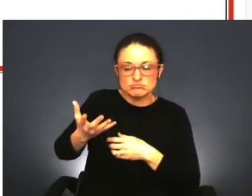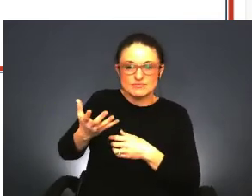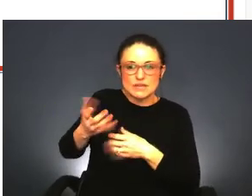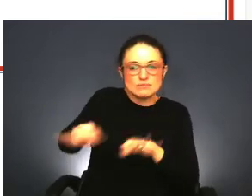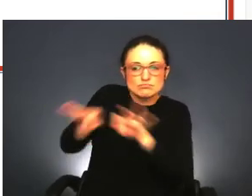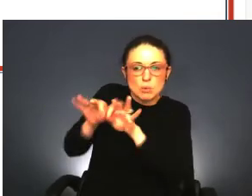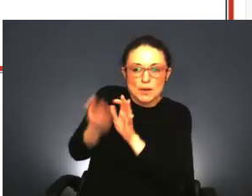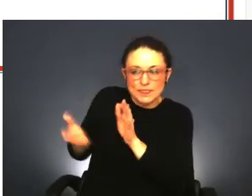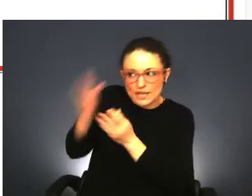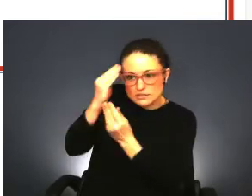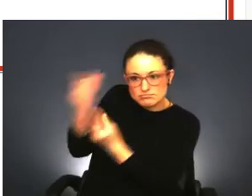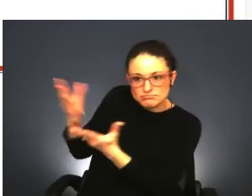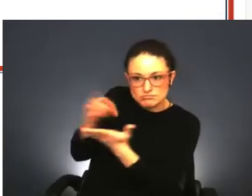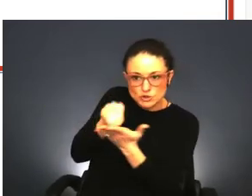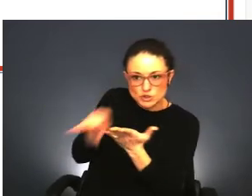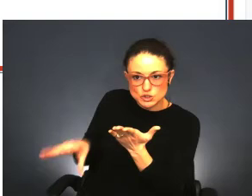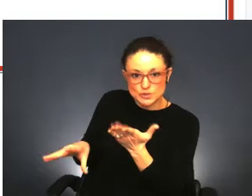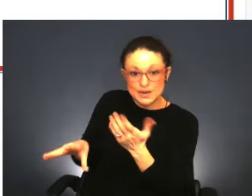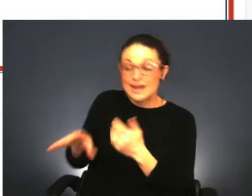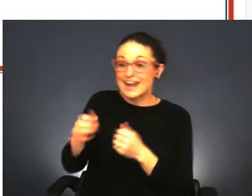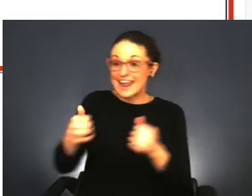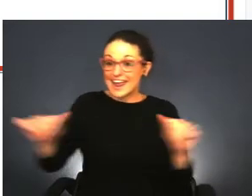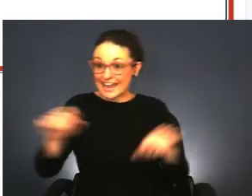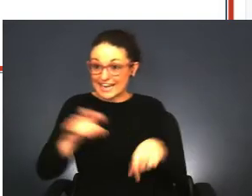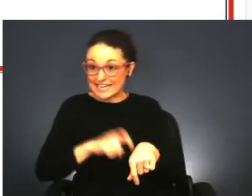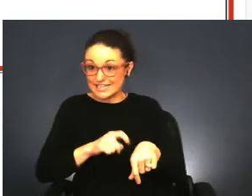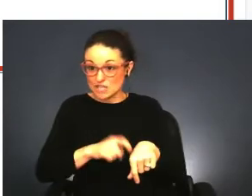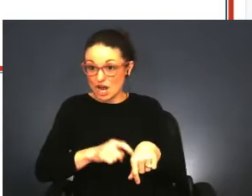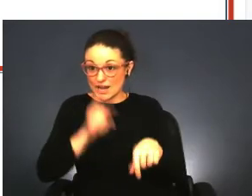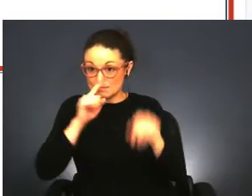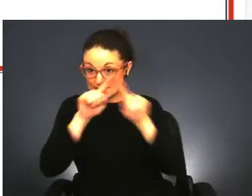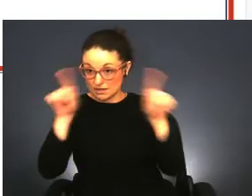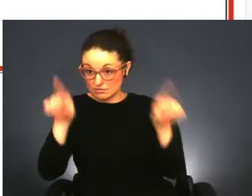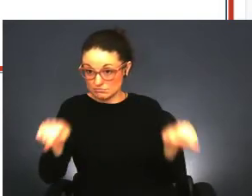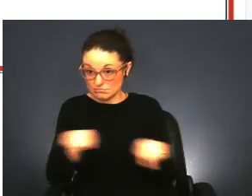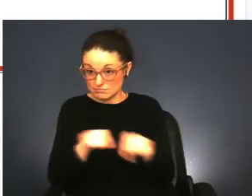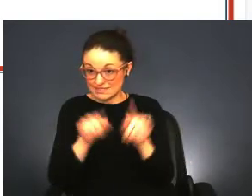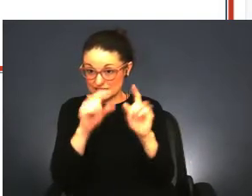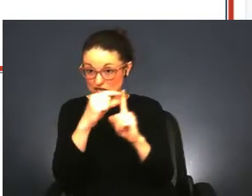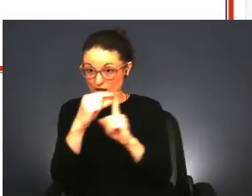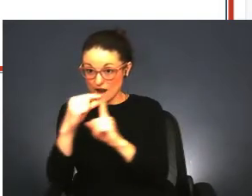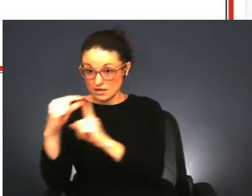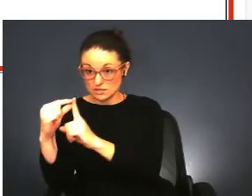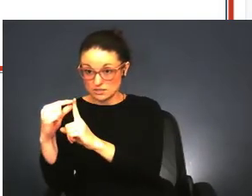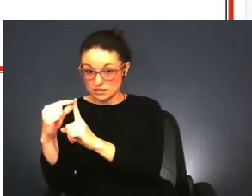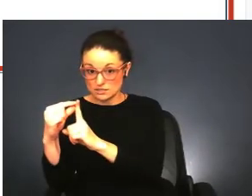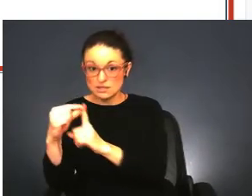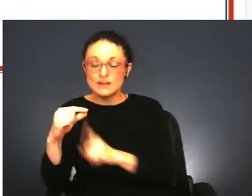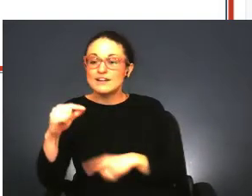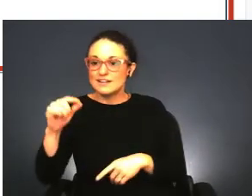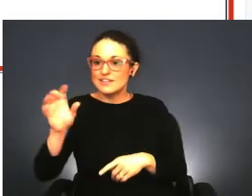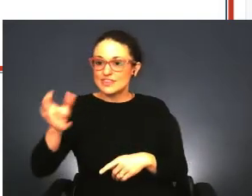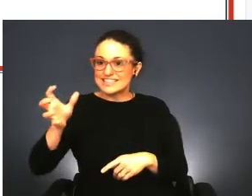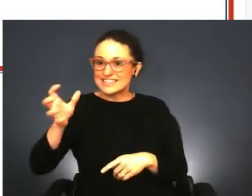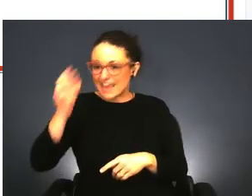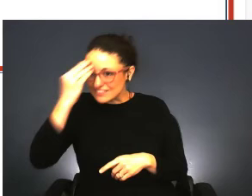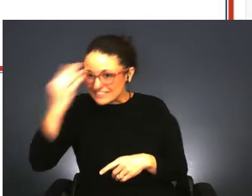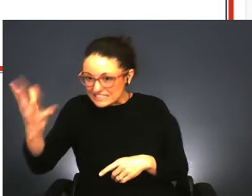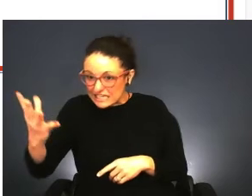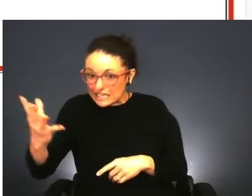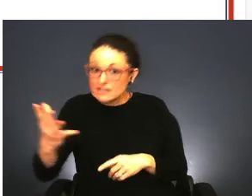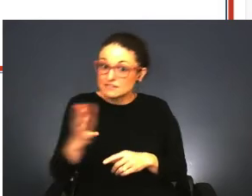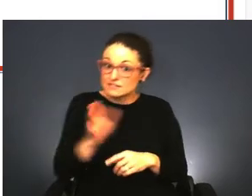about. Anytime you have a text box like this that's open, Canvas is telling you this is where you can give information to your